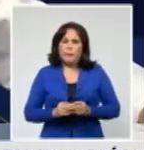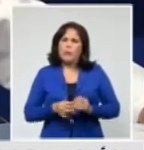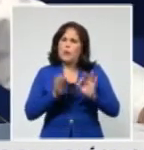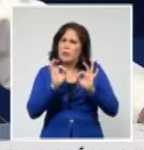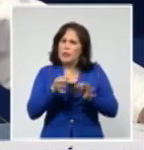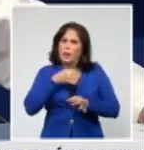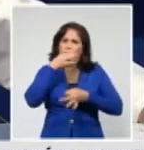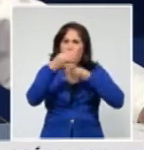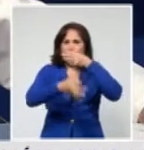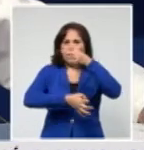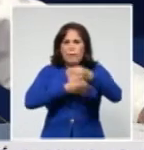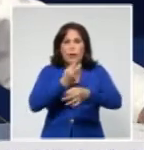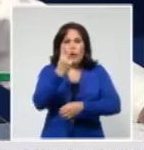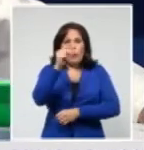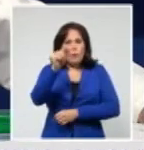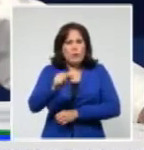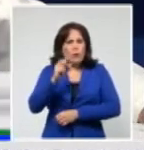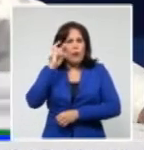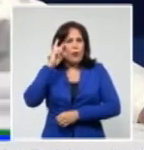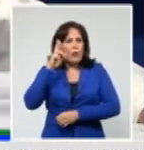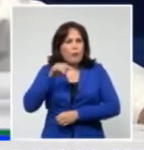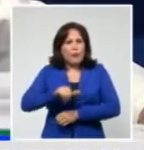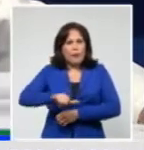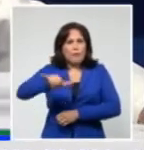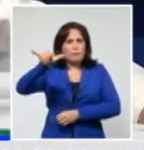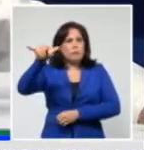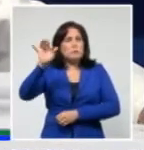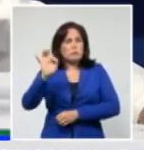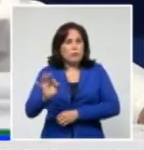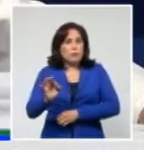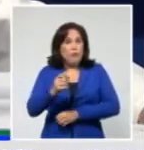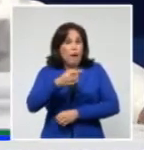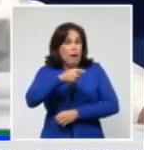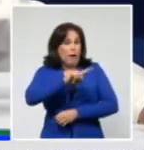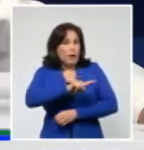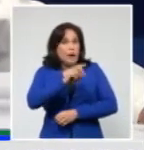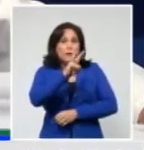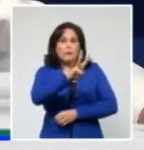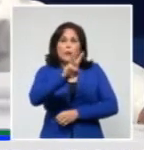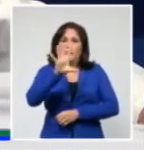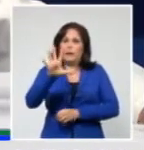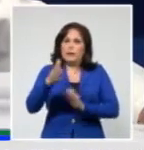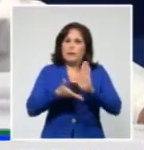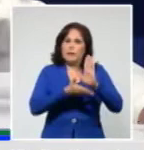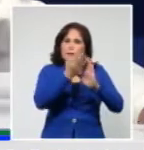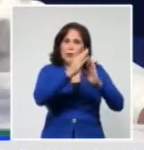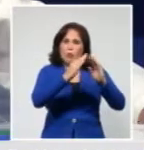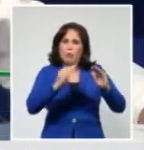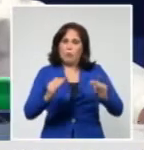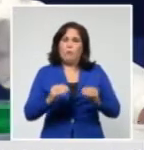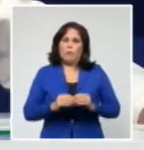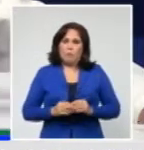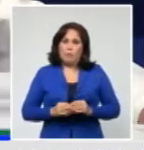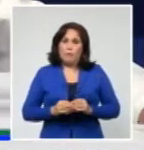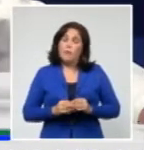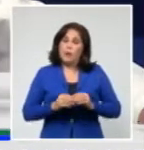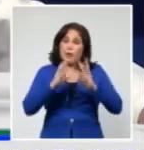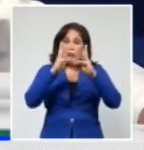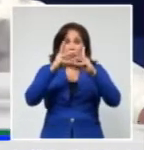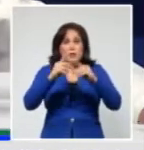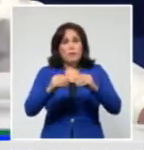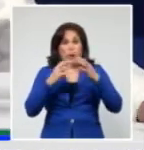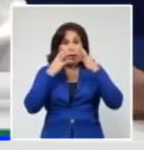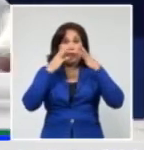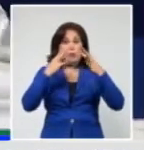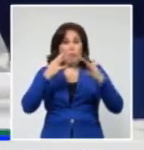state. 13 patients in hospitals in Havana, Camagüey, Villa Clara, and Matanzas are